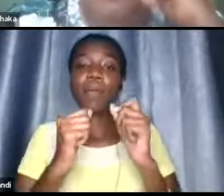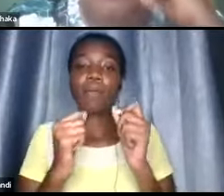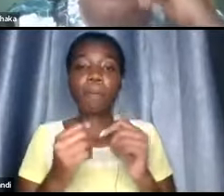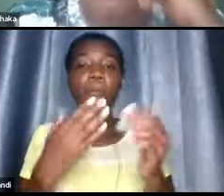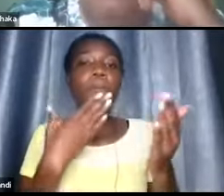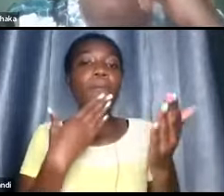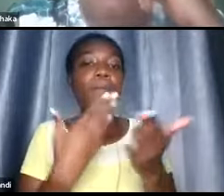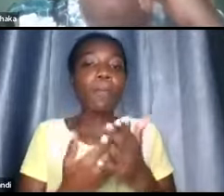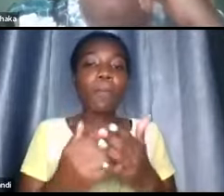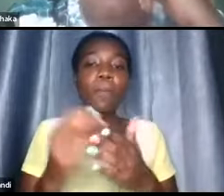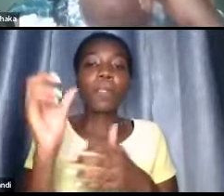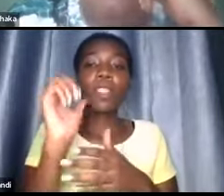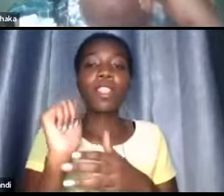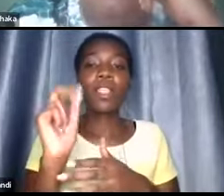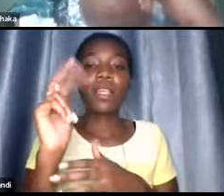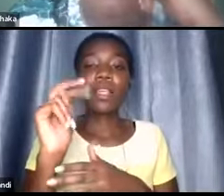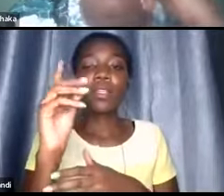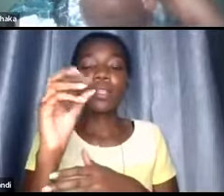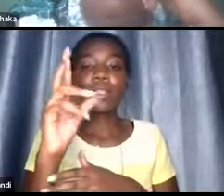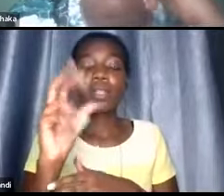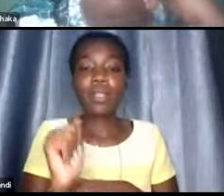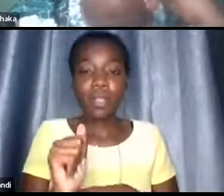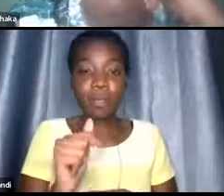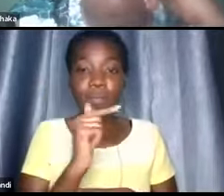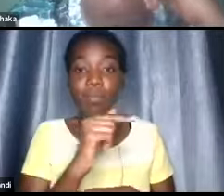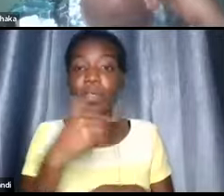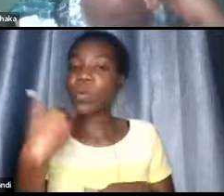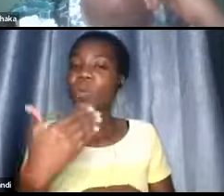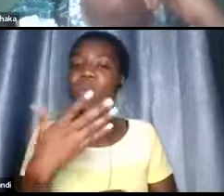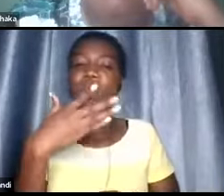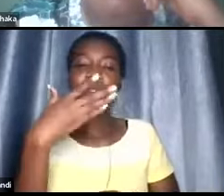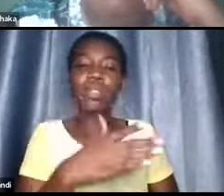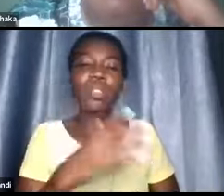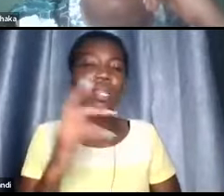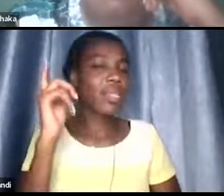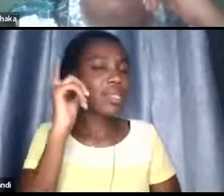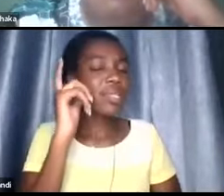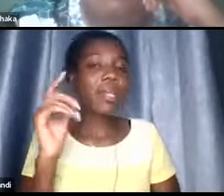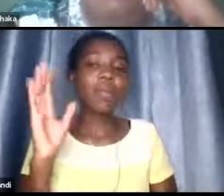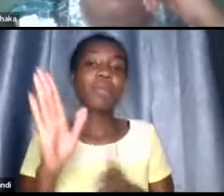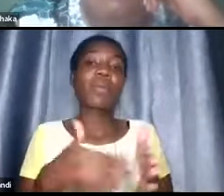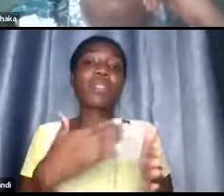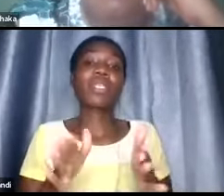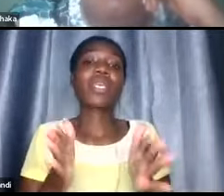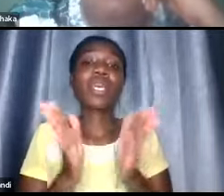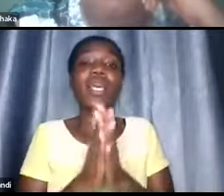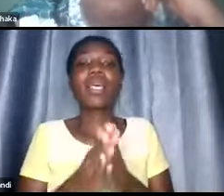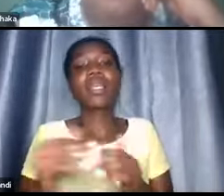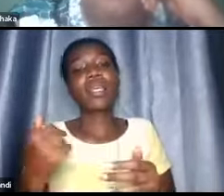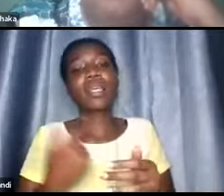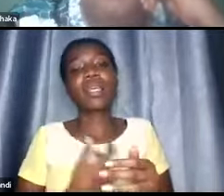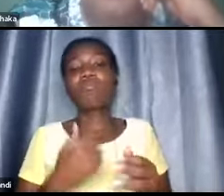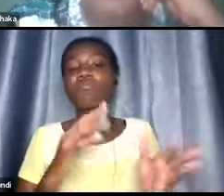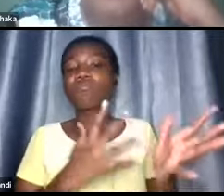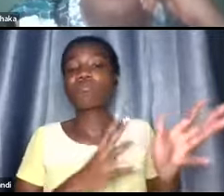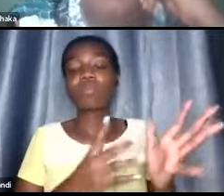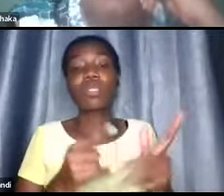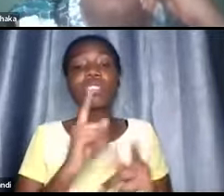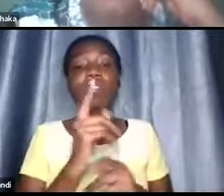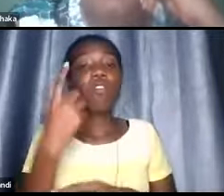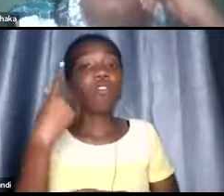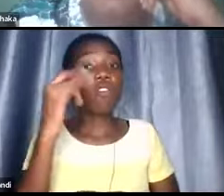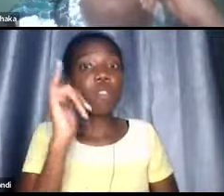Sandra, for being an ardent follower of Get It Right. She's always here to listen to the music, and we really appreciate you. For those, I know, oh my God,